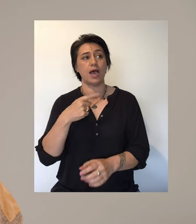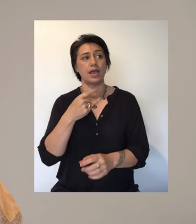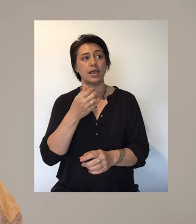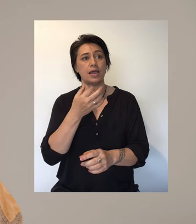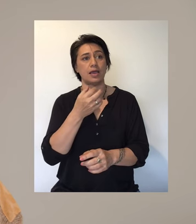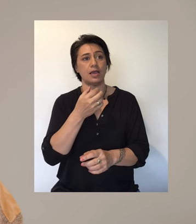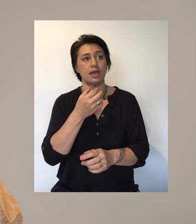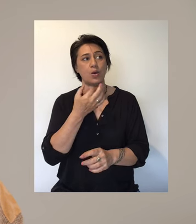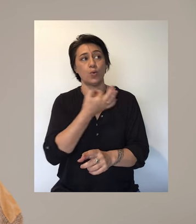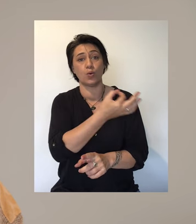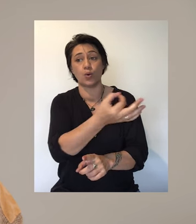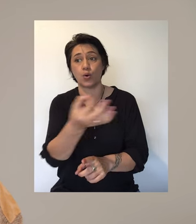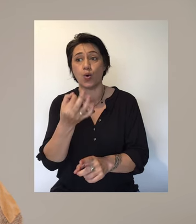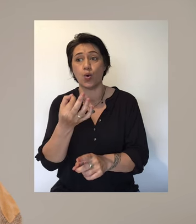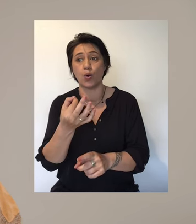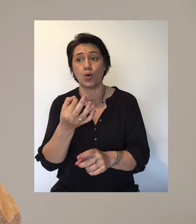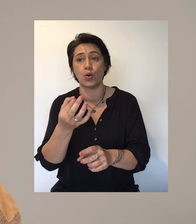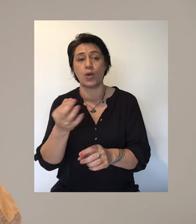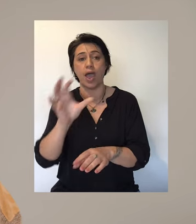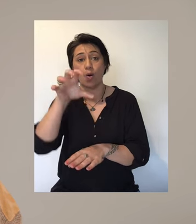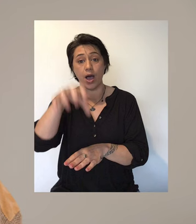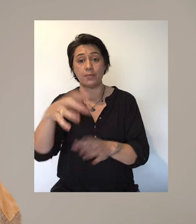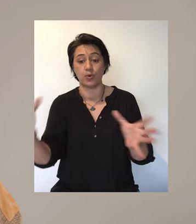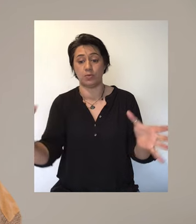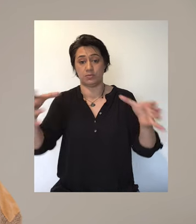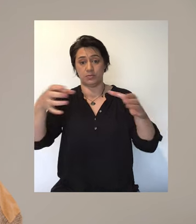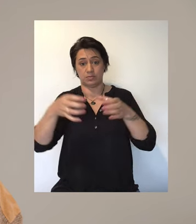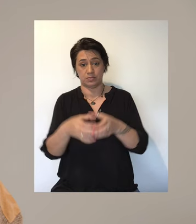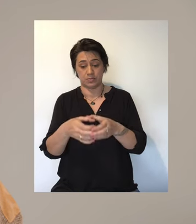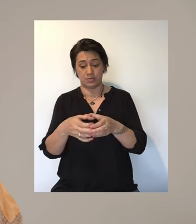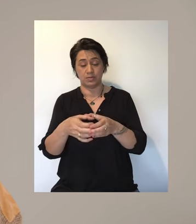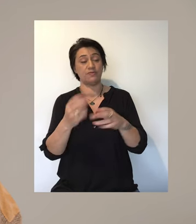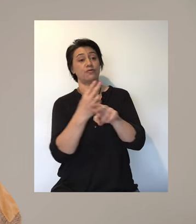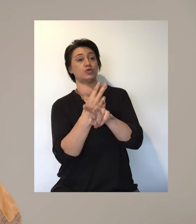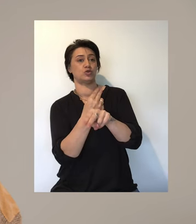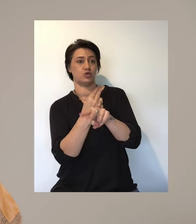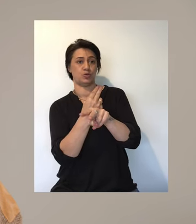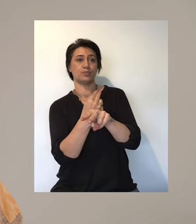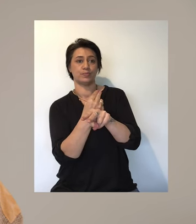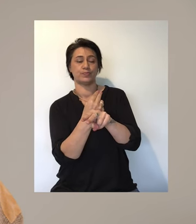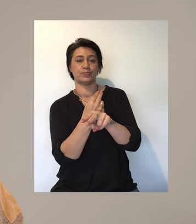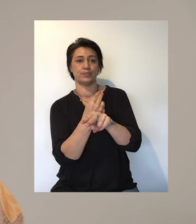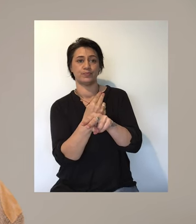And that is why we will call our hapū together to hui by Zoom.